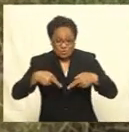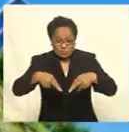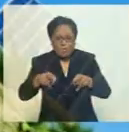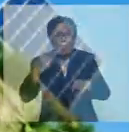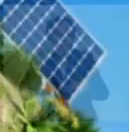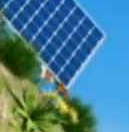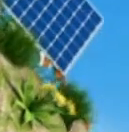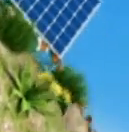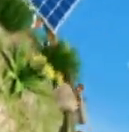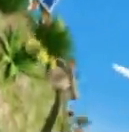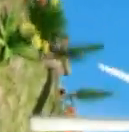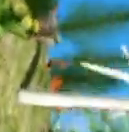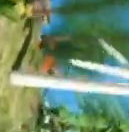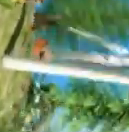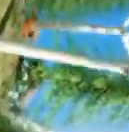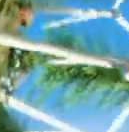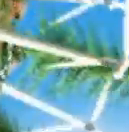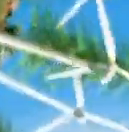underwater.